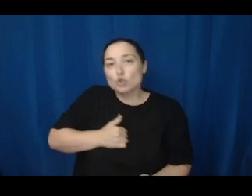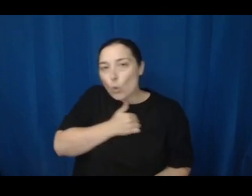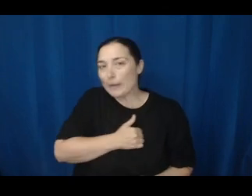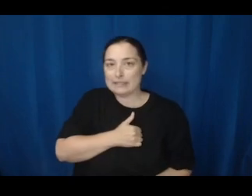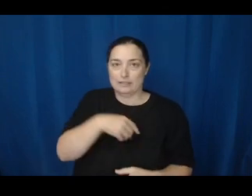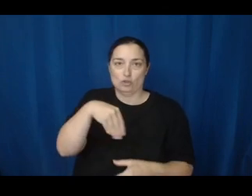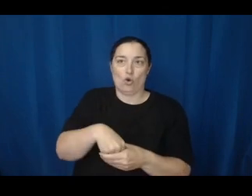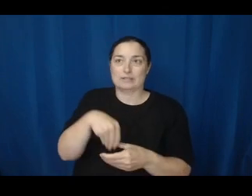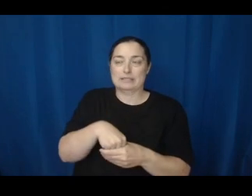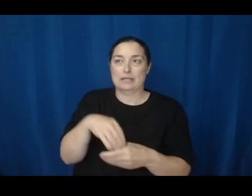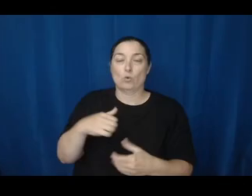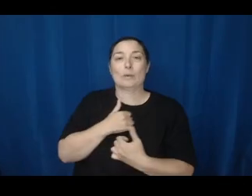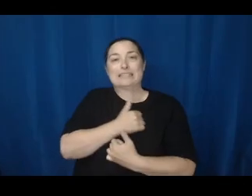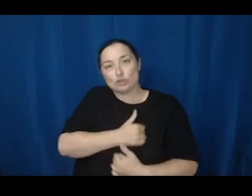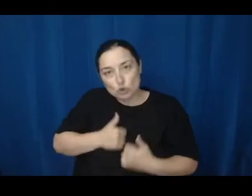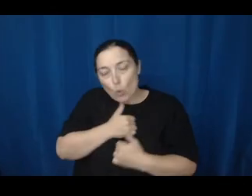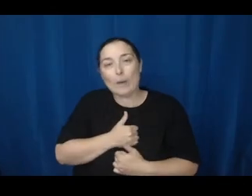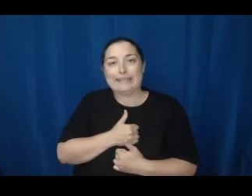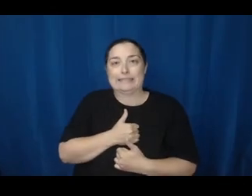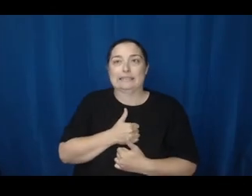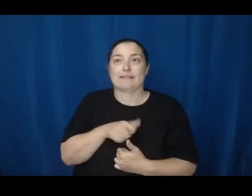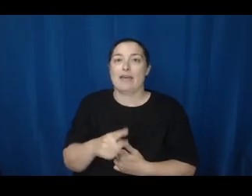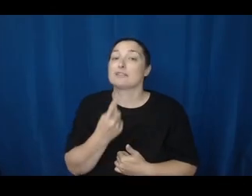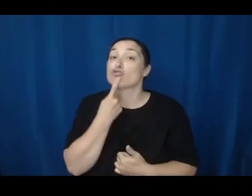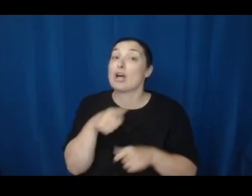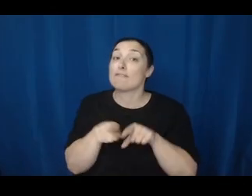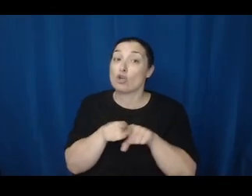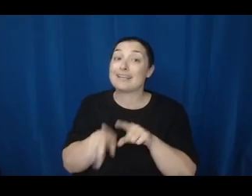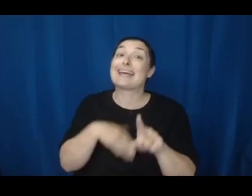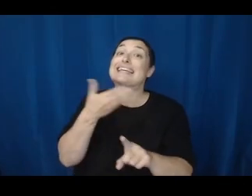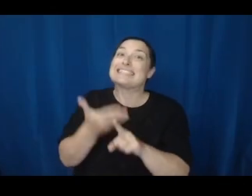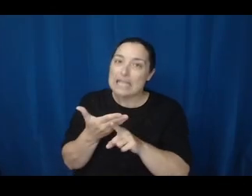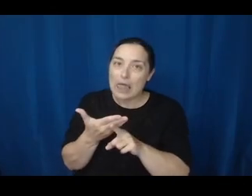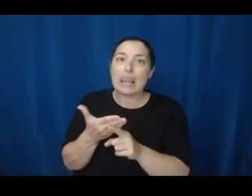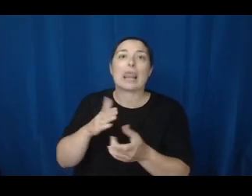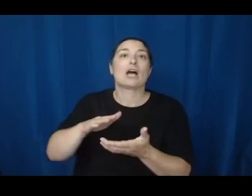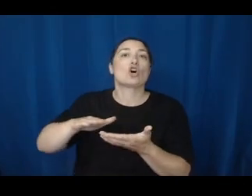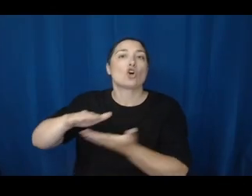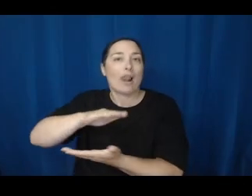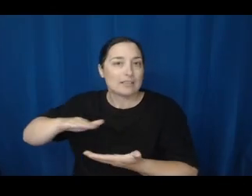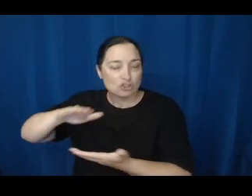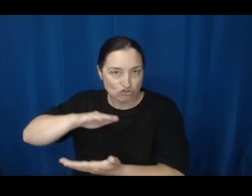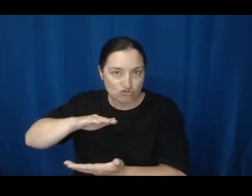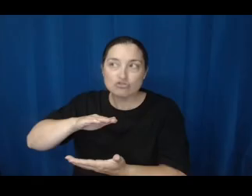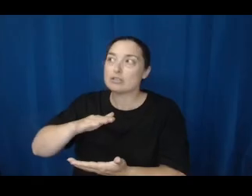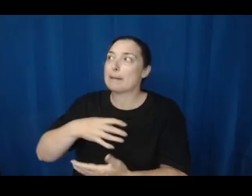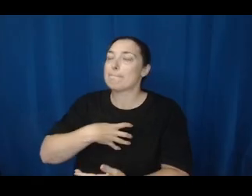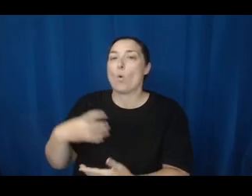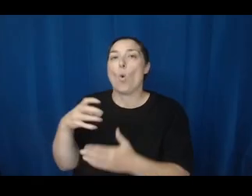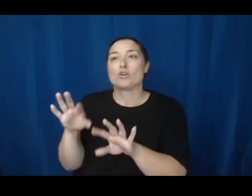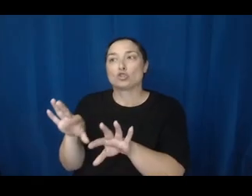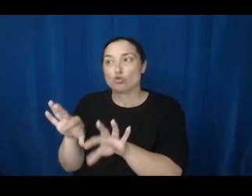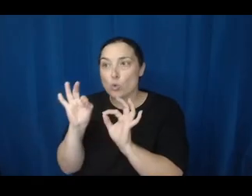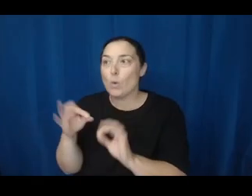of learning until I got to go to college and had a bit more choice and say in what I wanted to